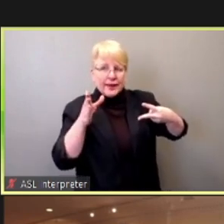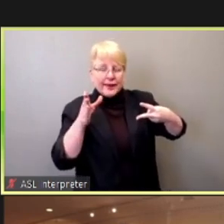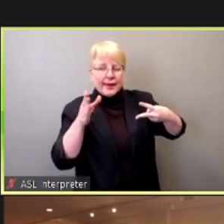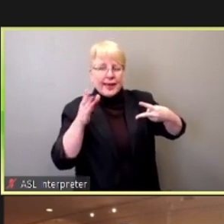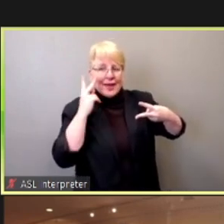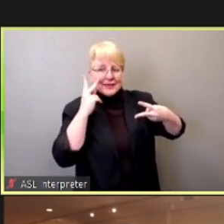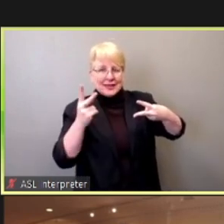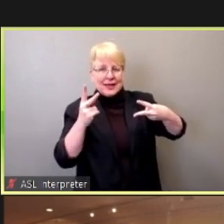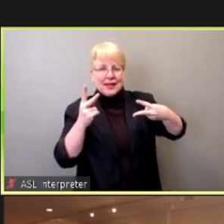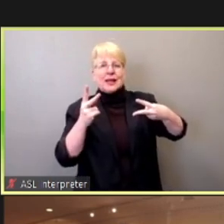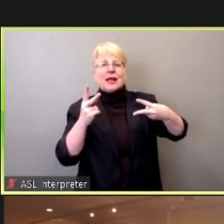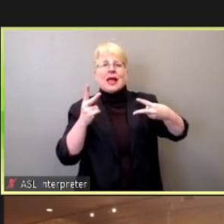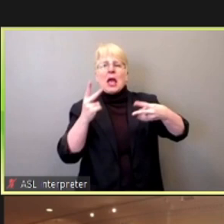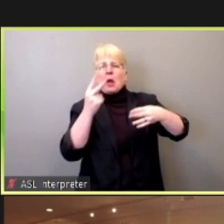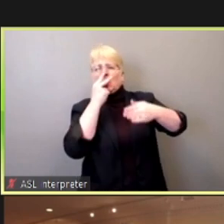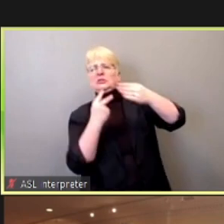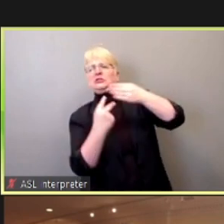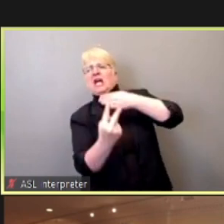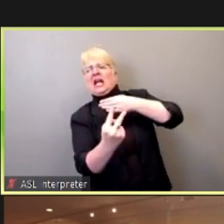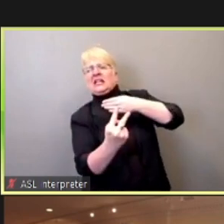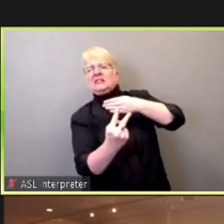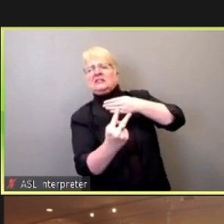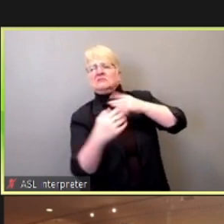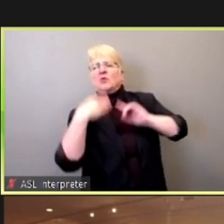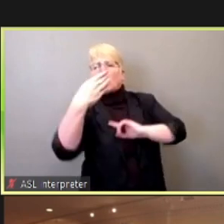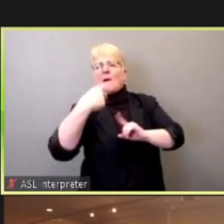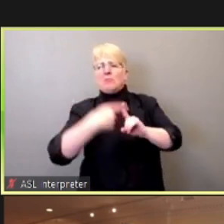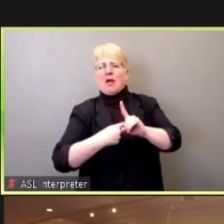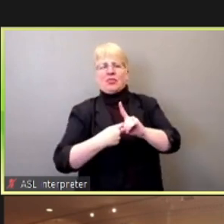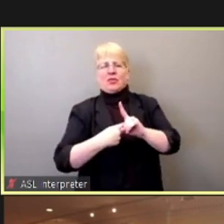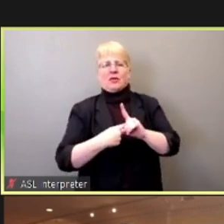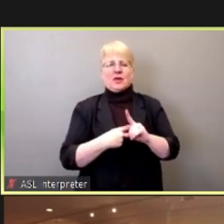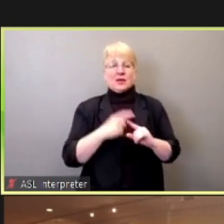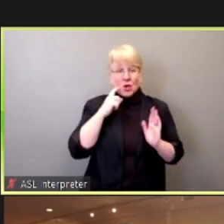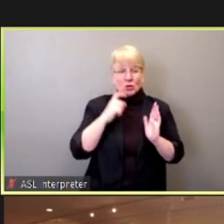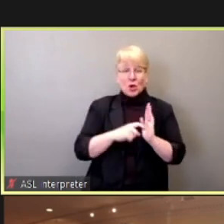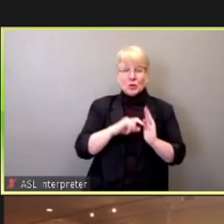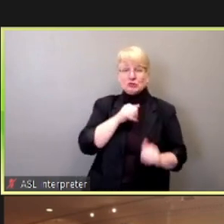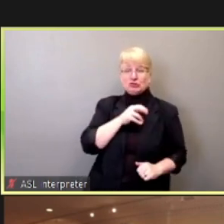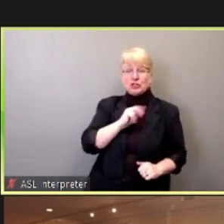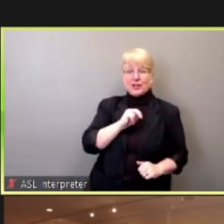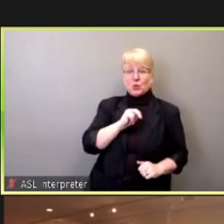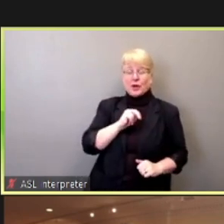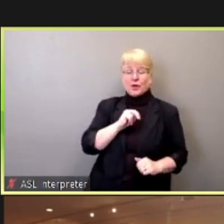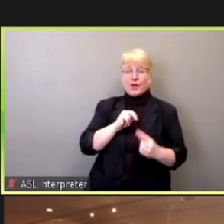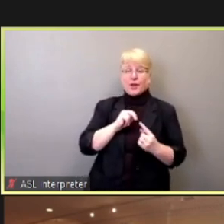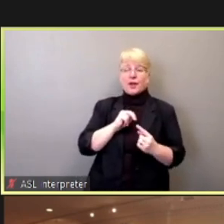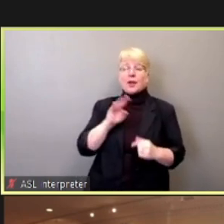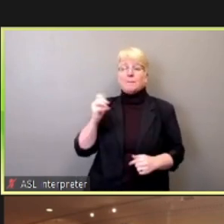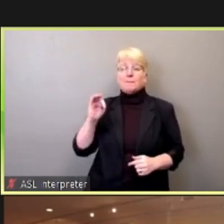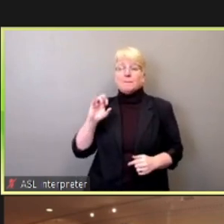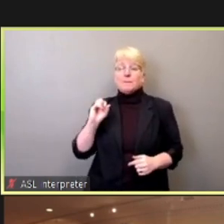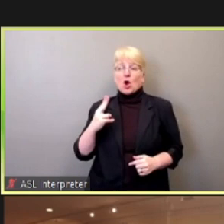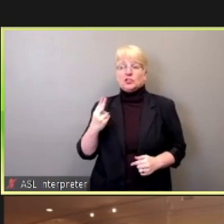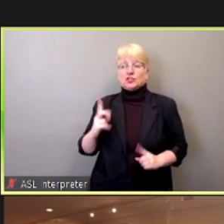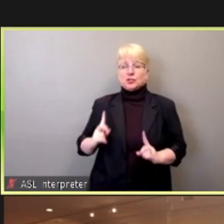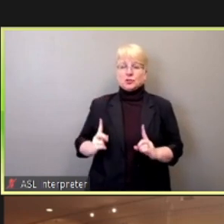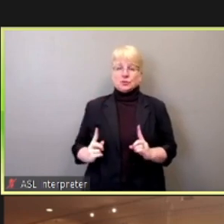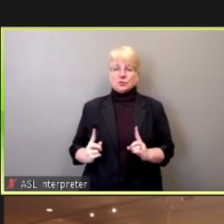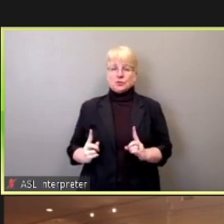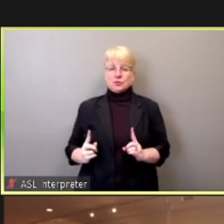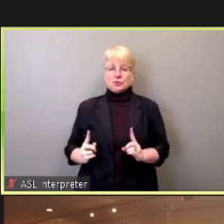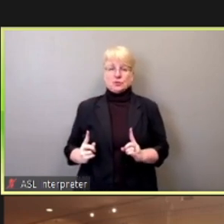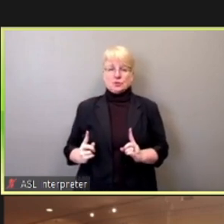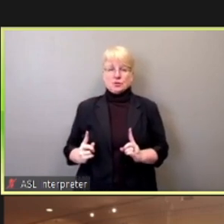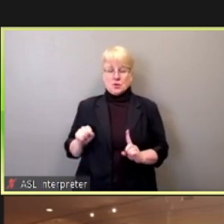next month. And so we're right a little bit more than halfway between the January and March tick marks. The black line is what